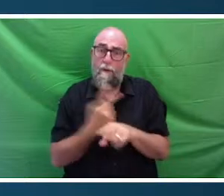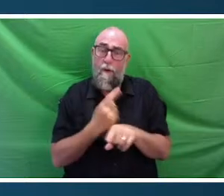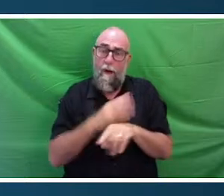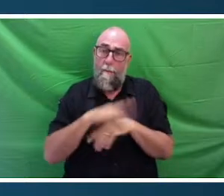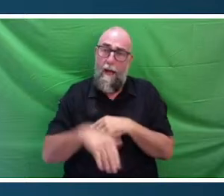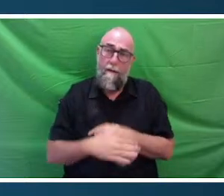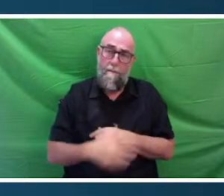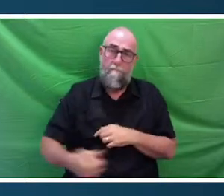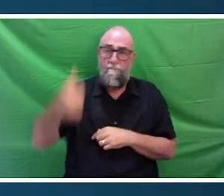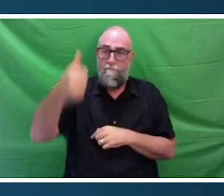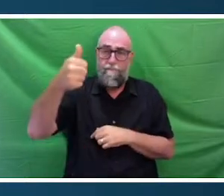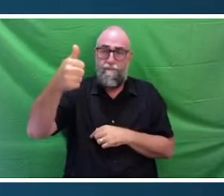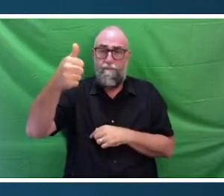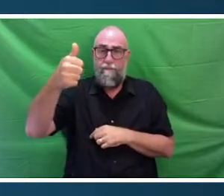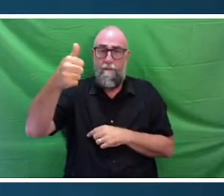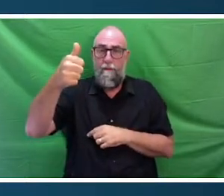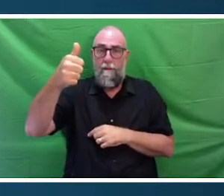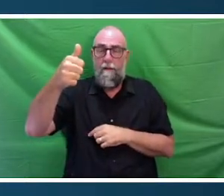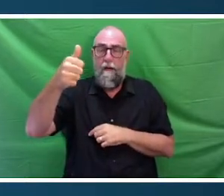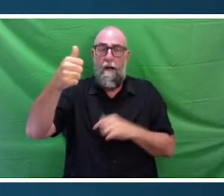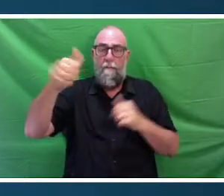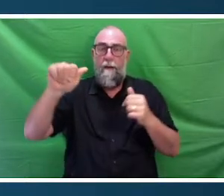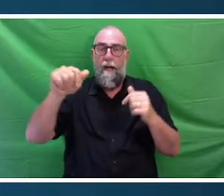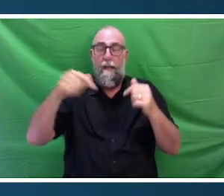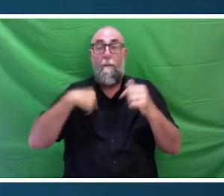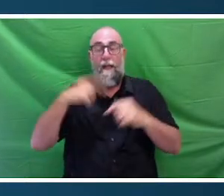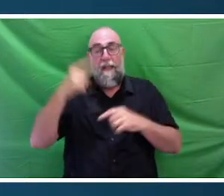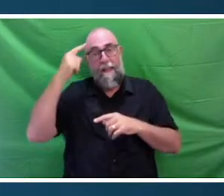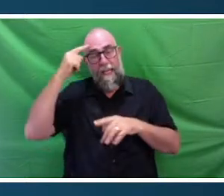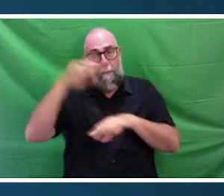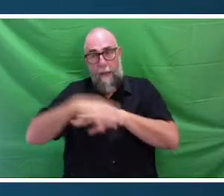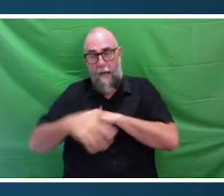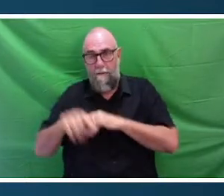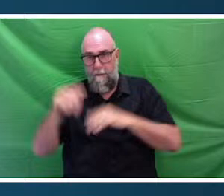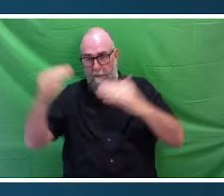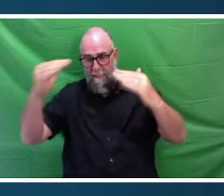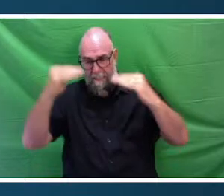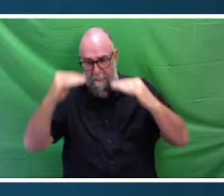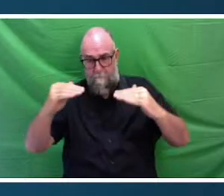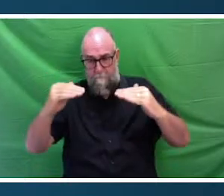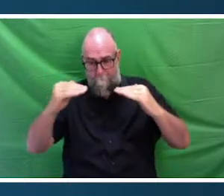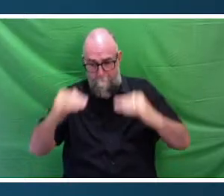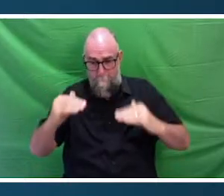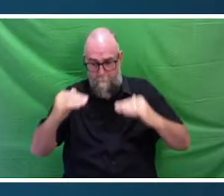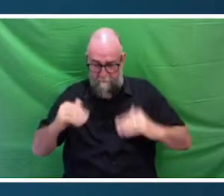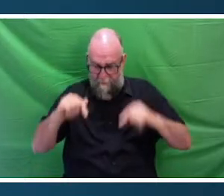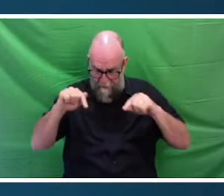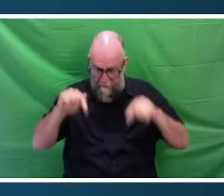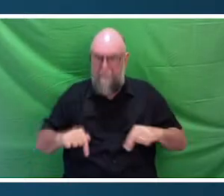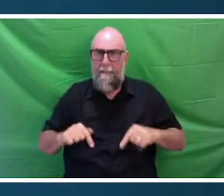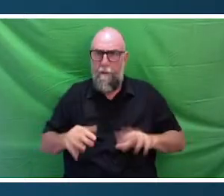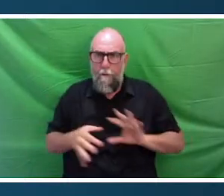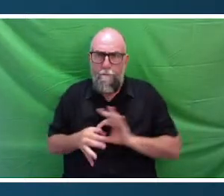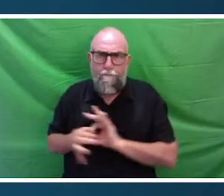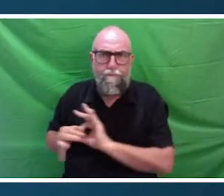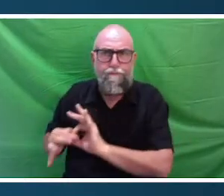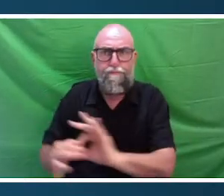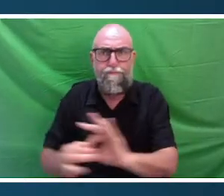about that one that anchors us, humanity, our connection as human beings.